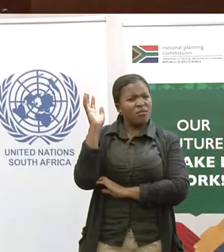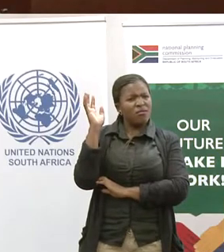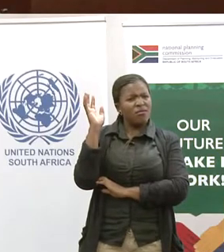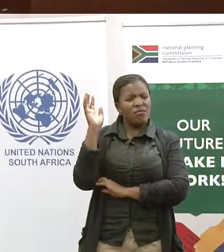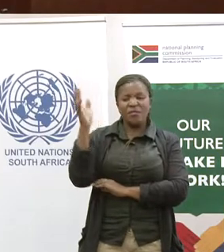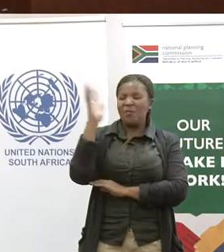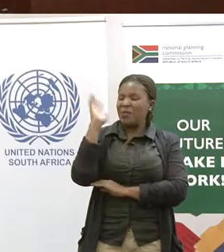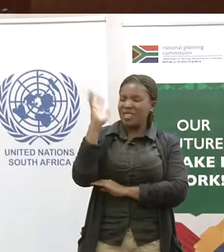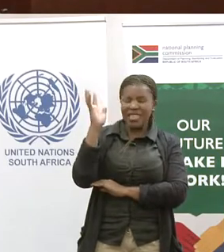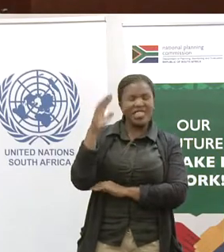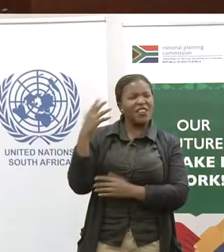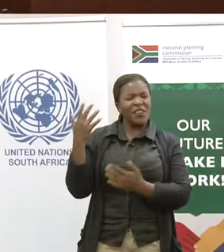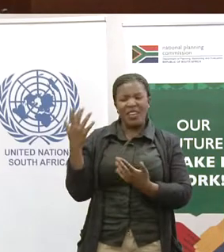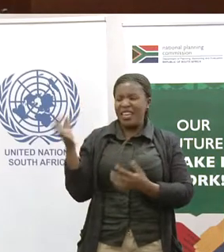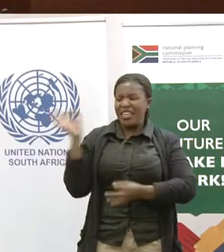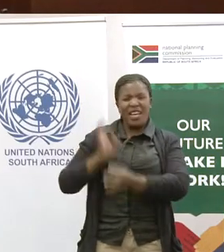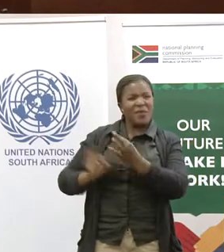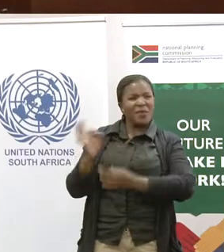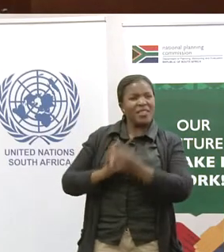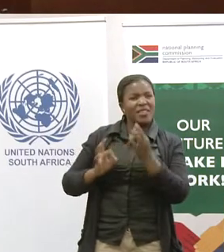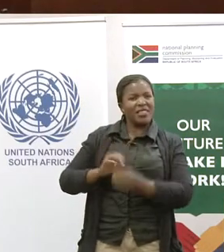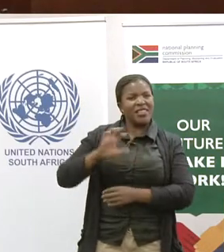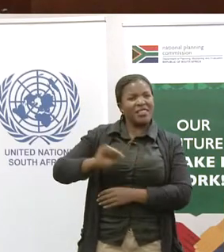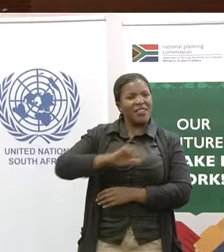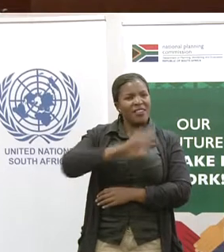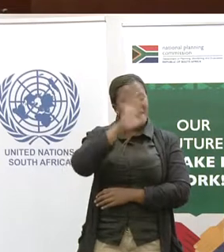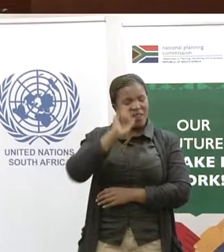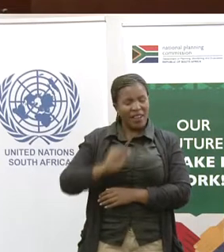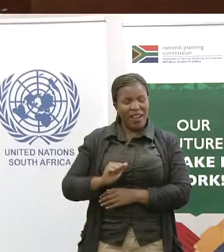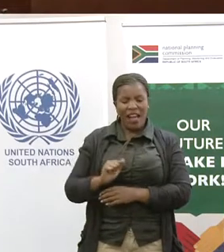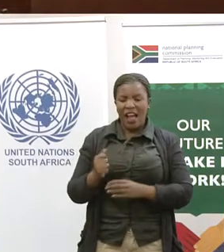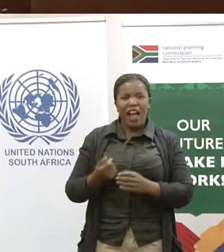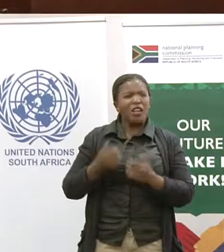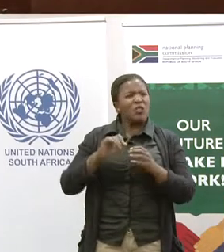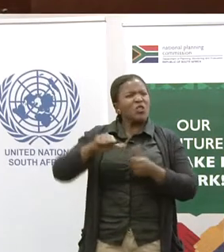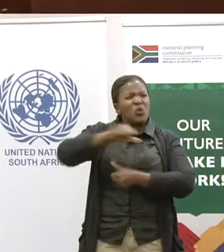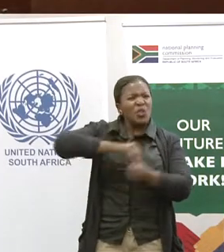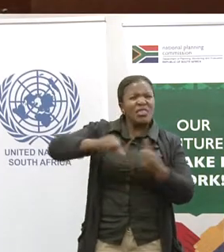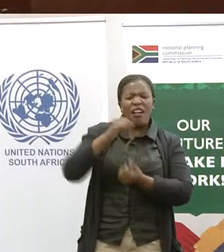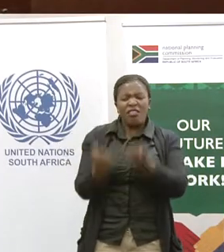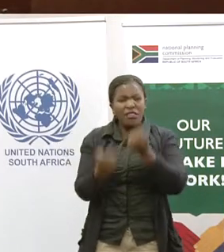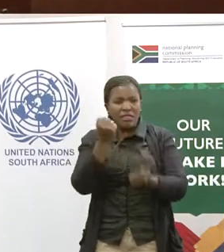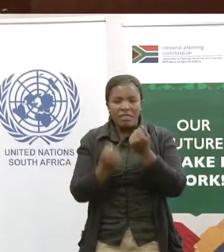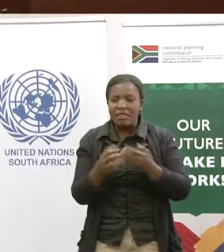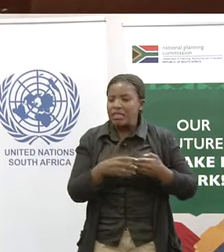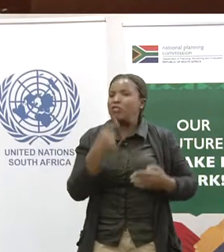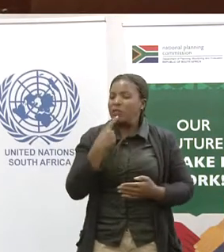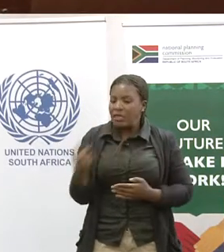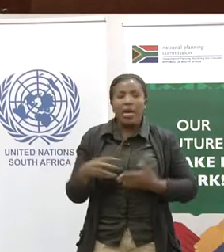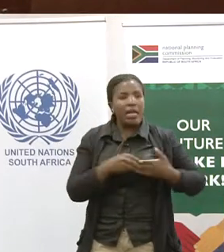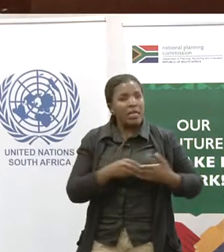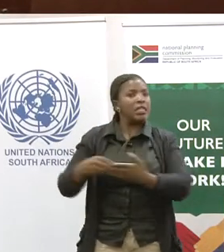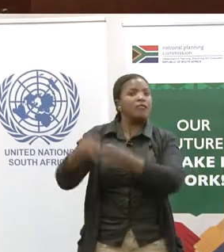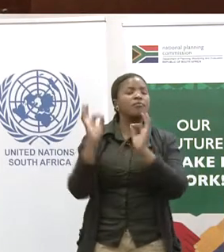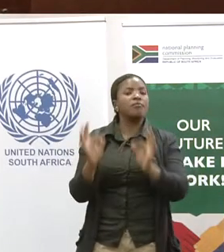presented South Africa as a leader in questions of social justice. I think as part of the